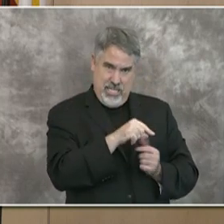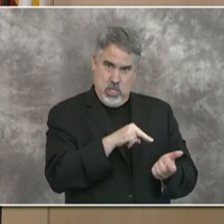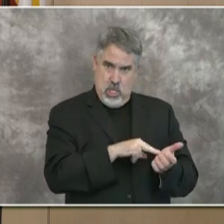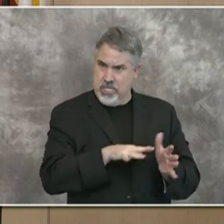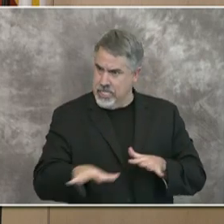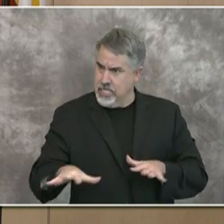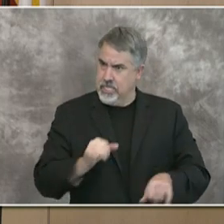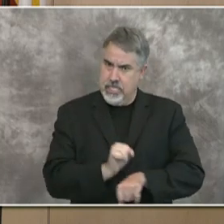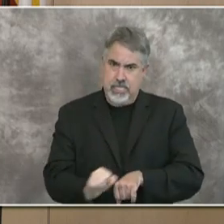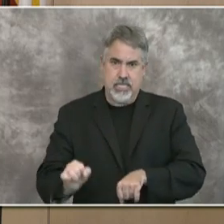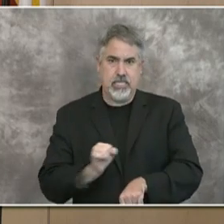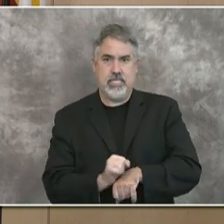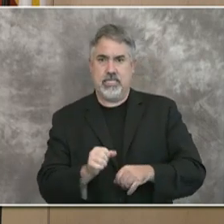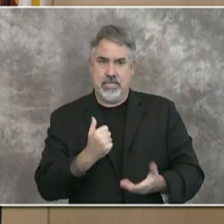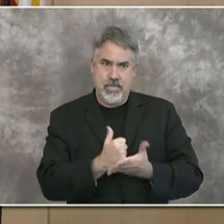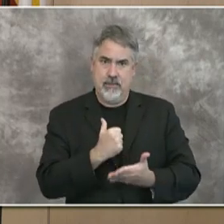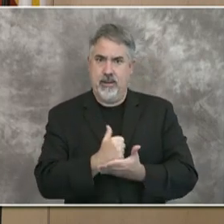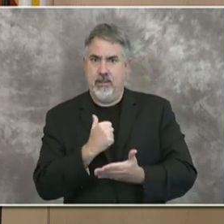individual